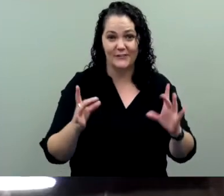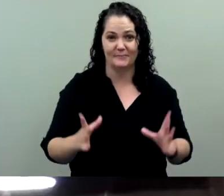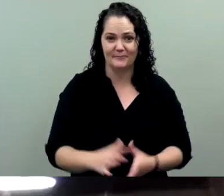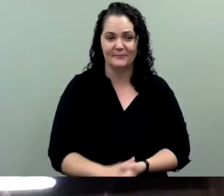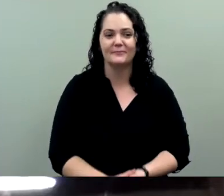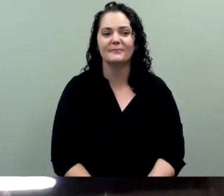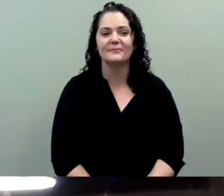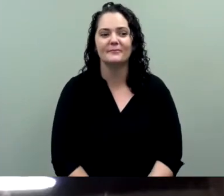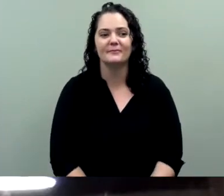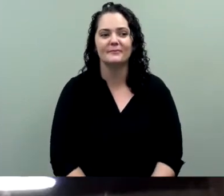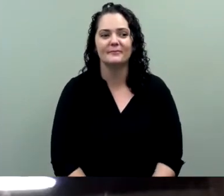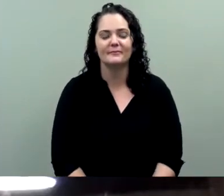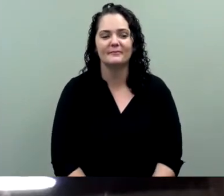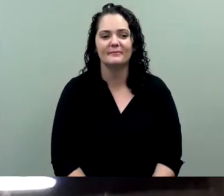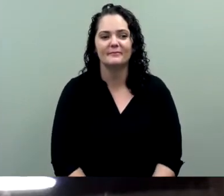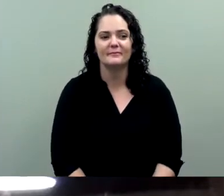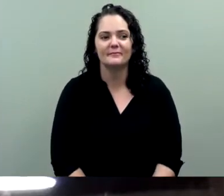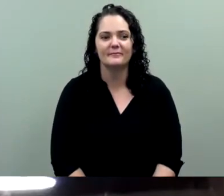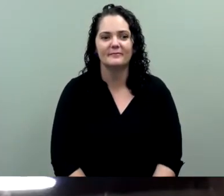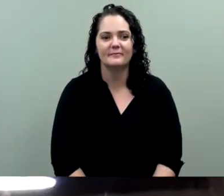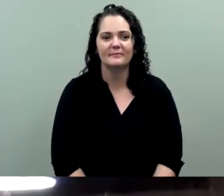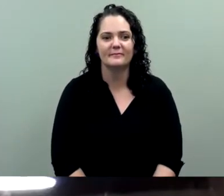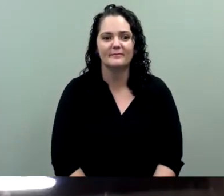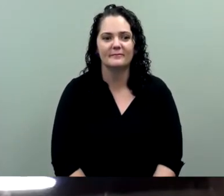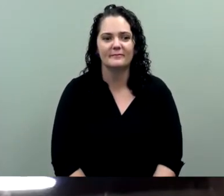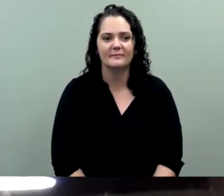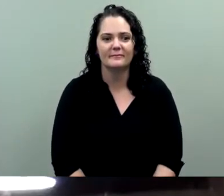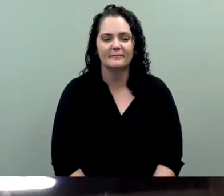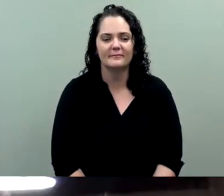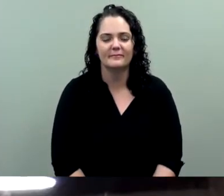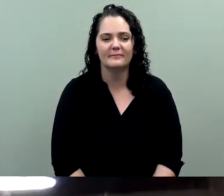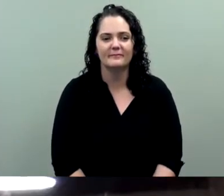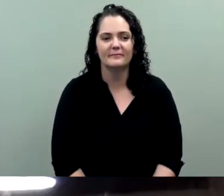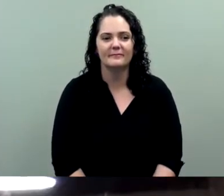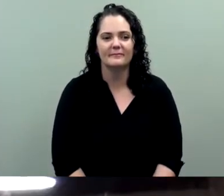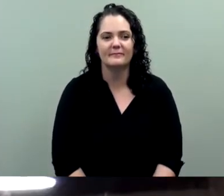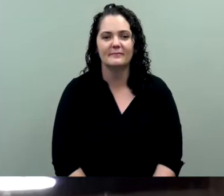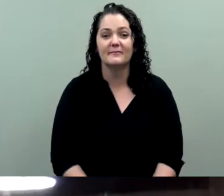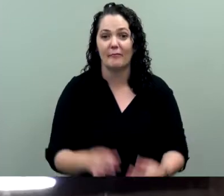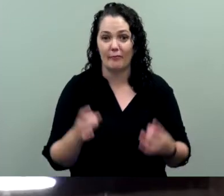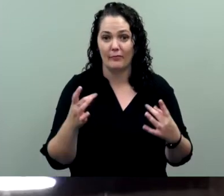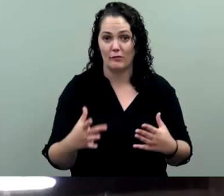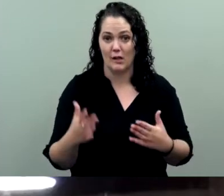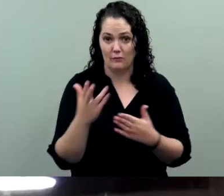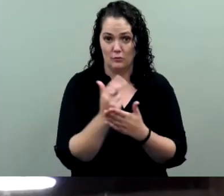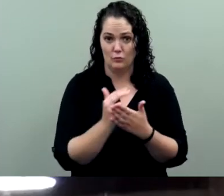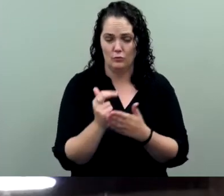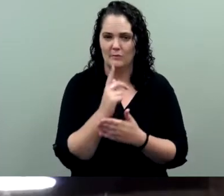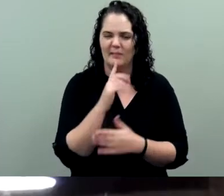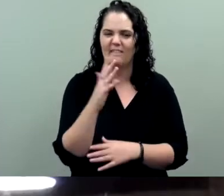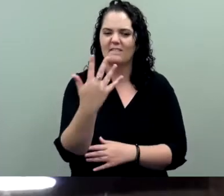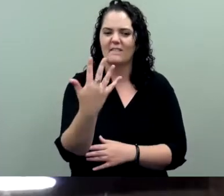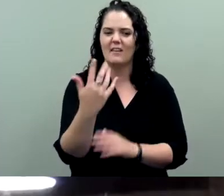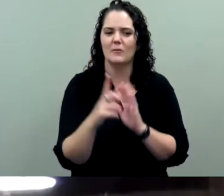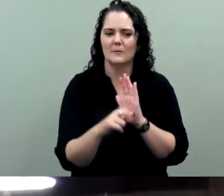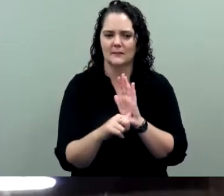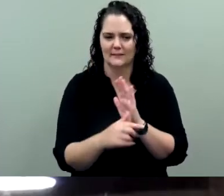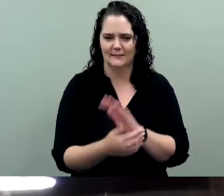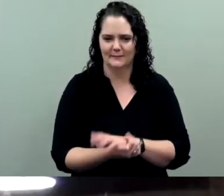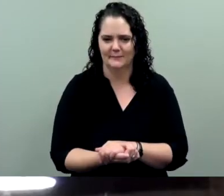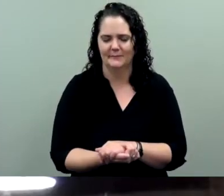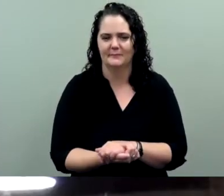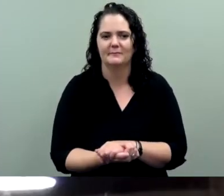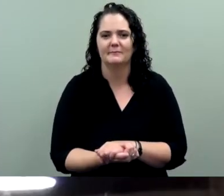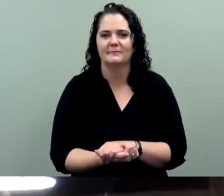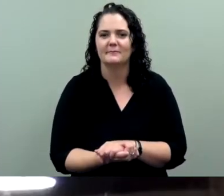too. Let's get some pens. She's got some pens over there attached, and let's do a drawing, y'all. Let's take about 5 minutes on this